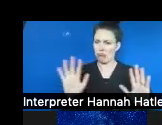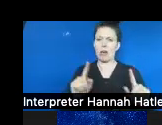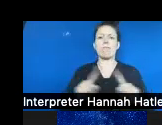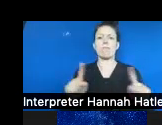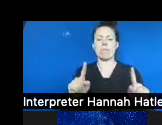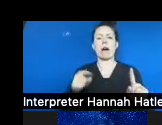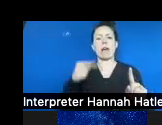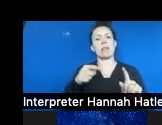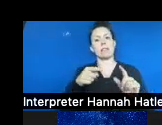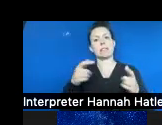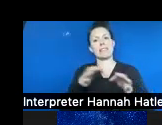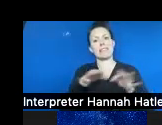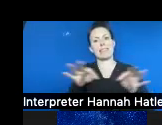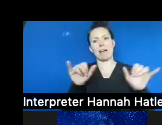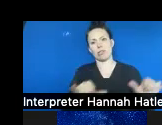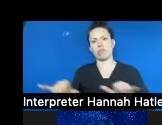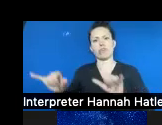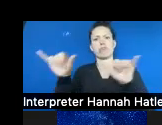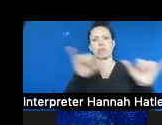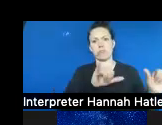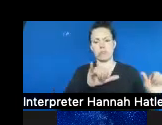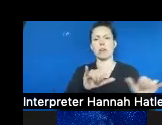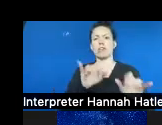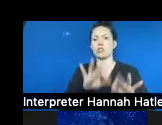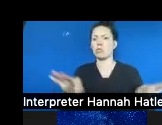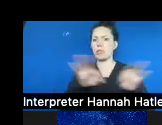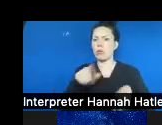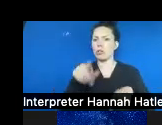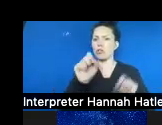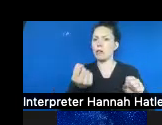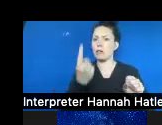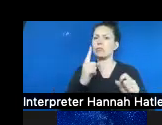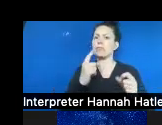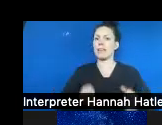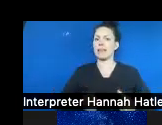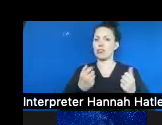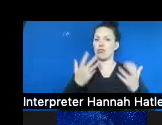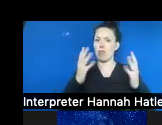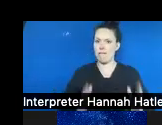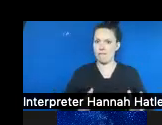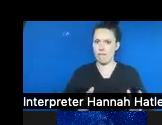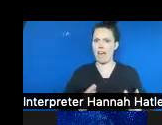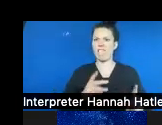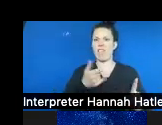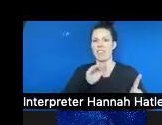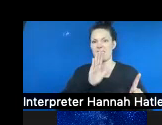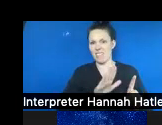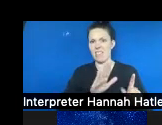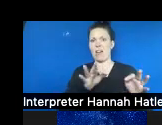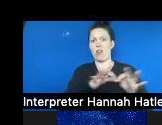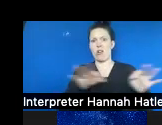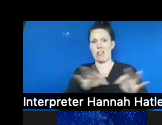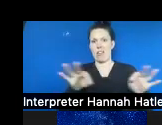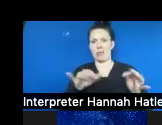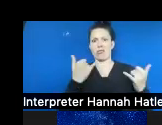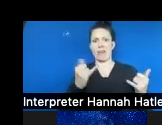because this is the language that you'll understand survivors when they come into your programs, your shelters, counseling, nurses'